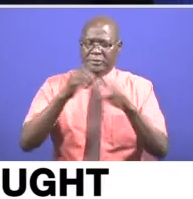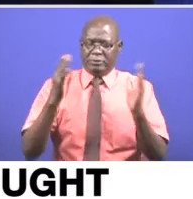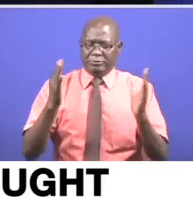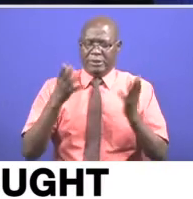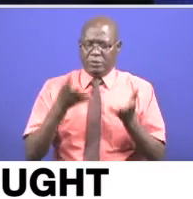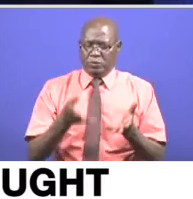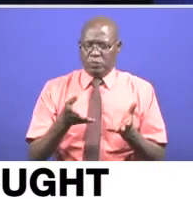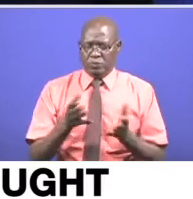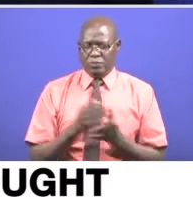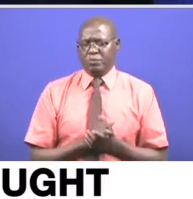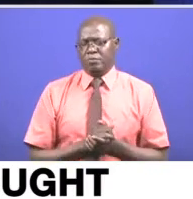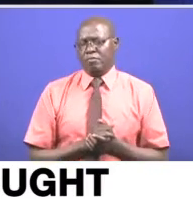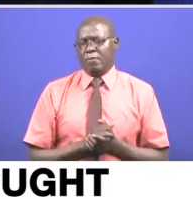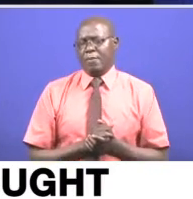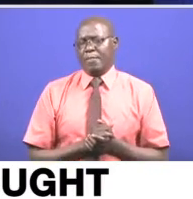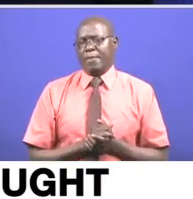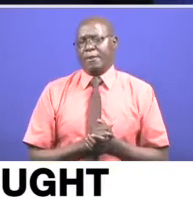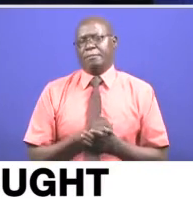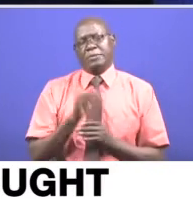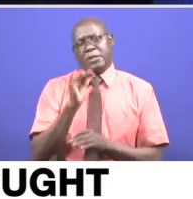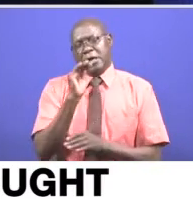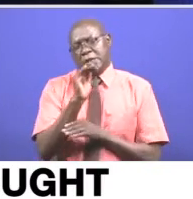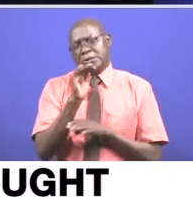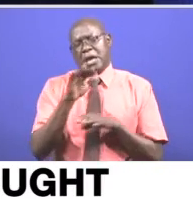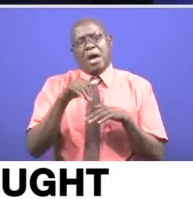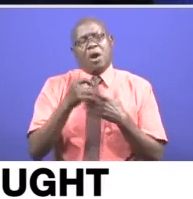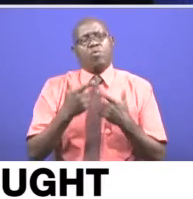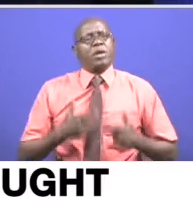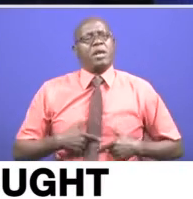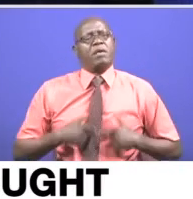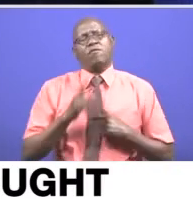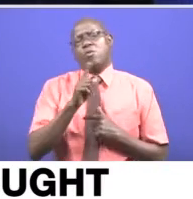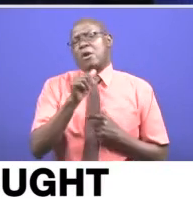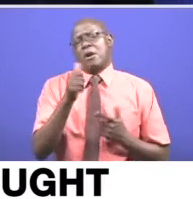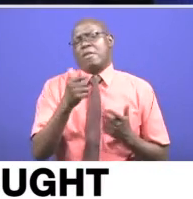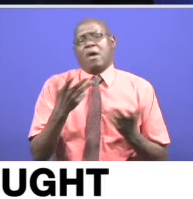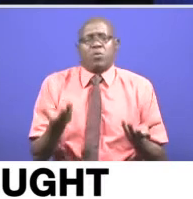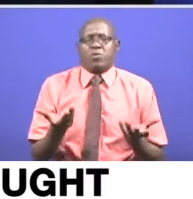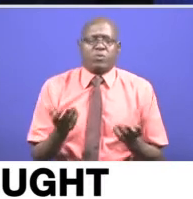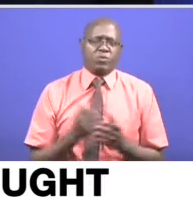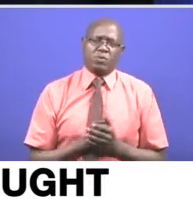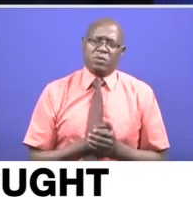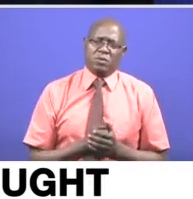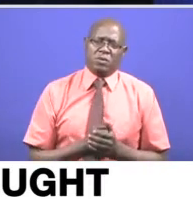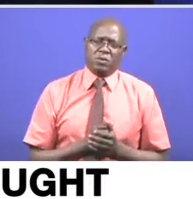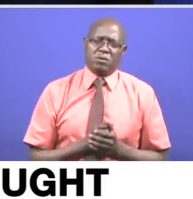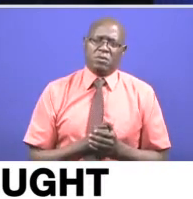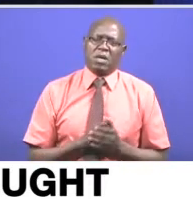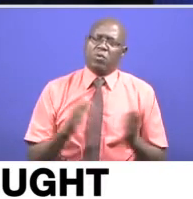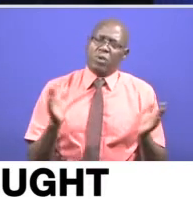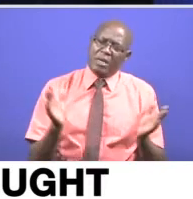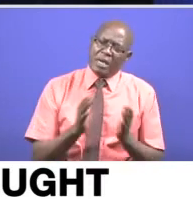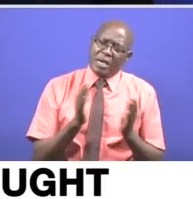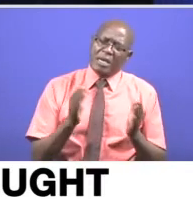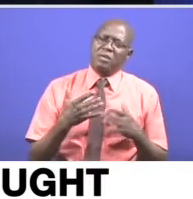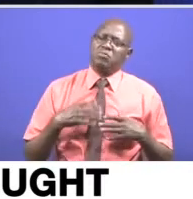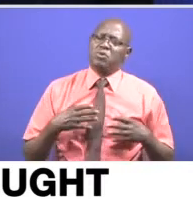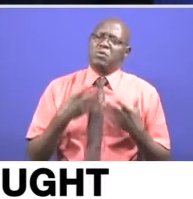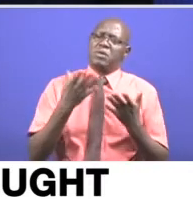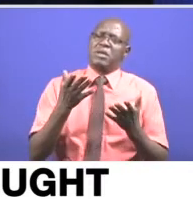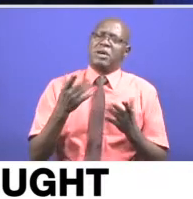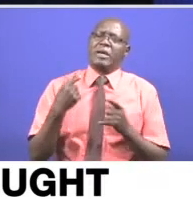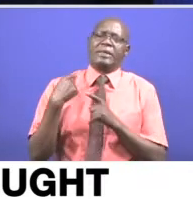do we coexist with each other? How do we encourage the people that are going through